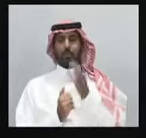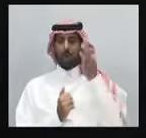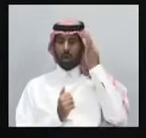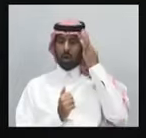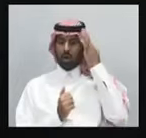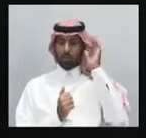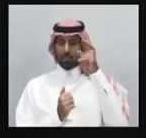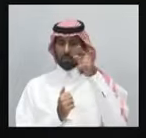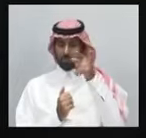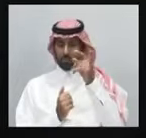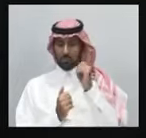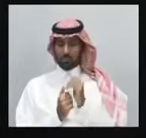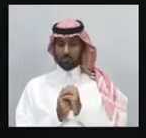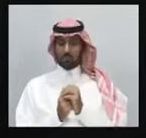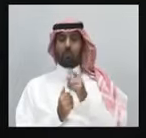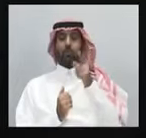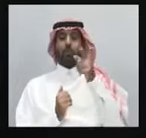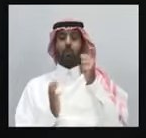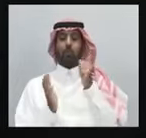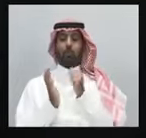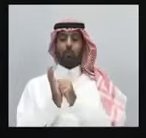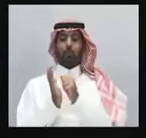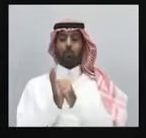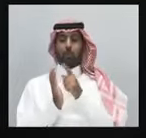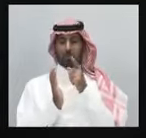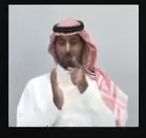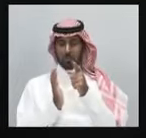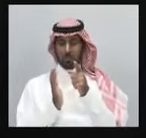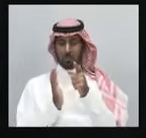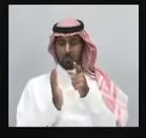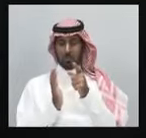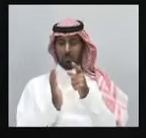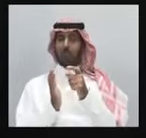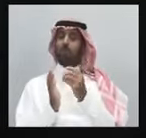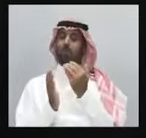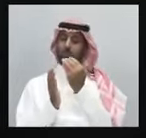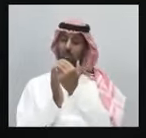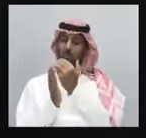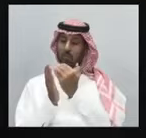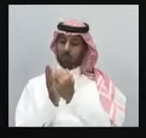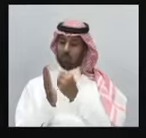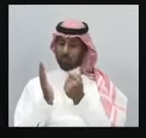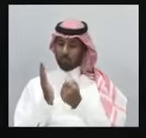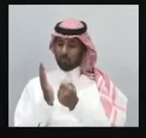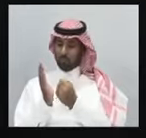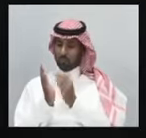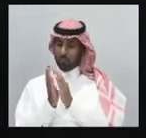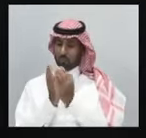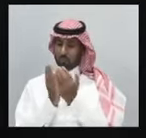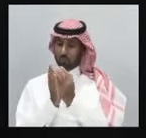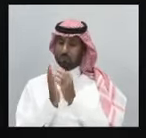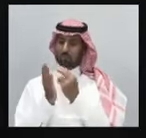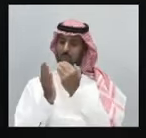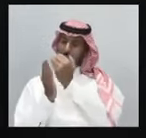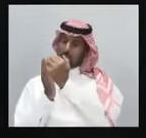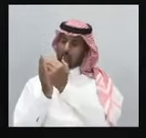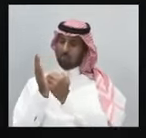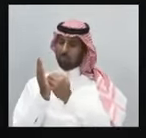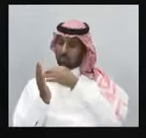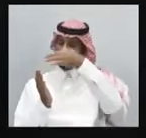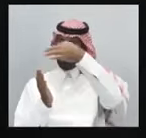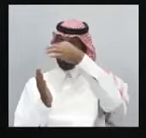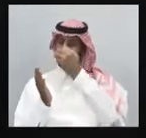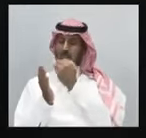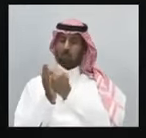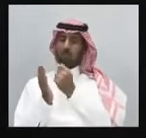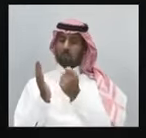Okay, for your homework, write down your own cover letter. It would be in your workbooks, page 18. Your